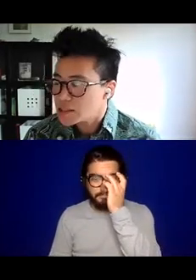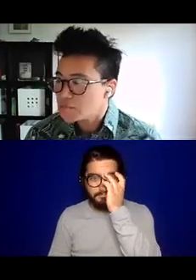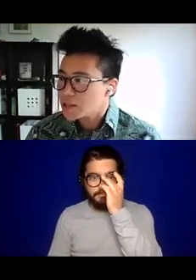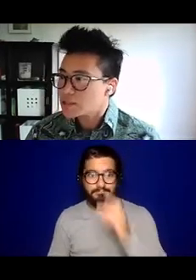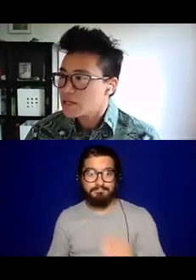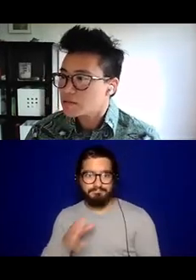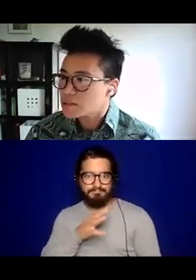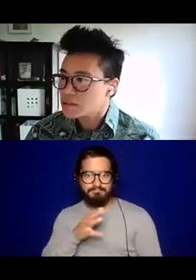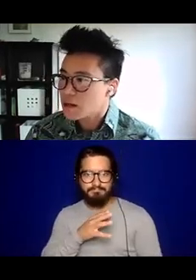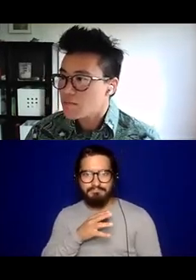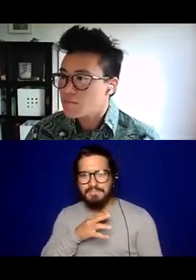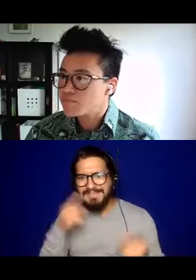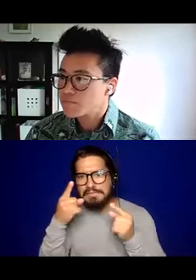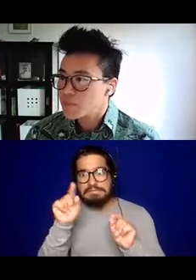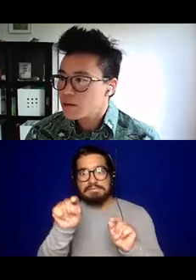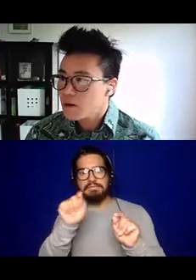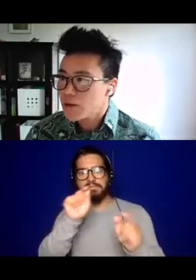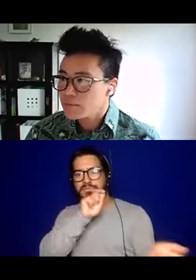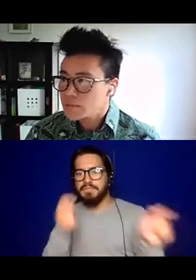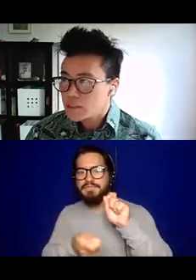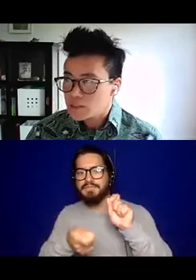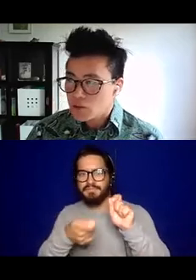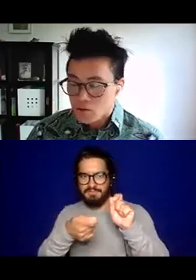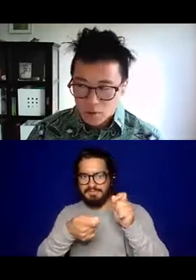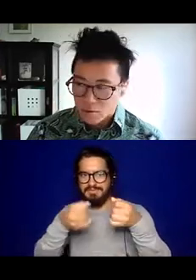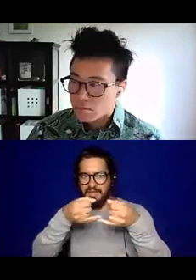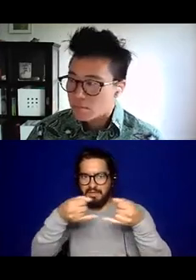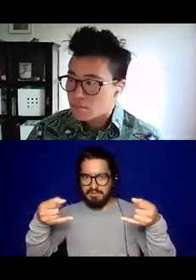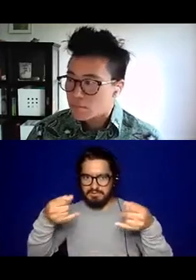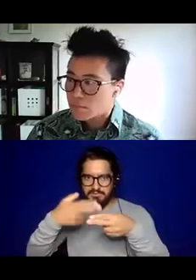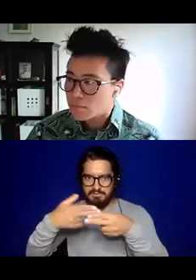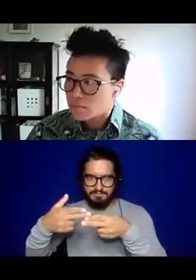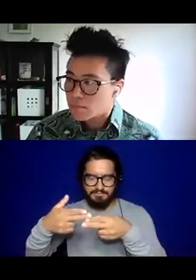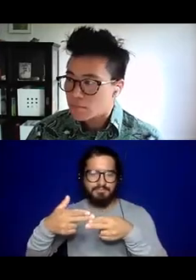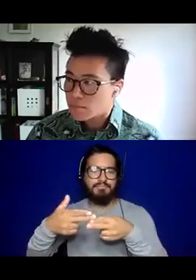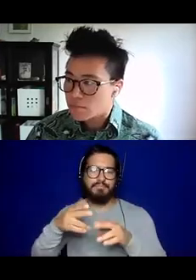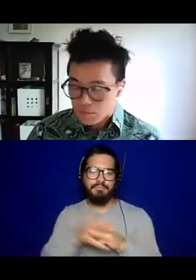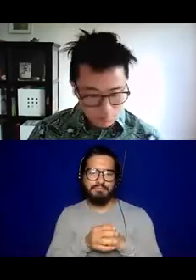It does seem like it changed. Okay, so